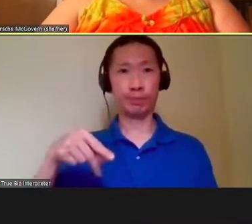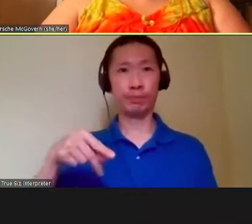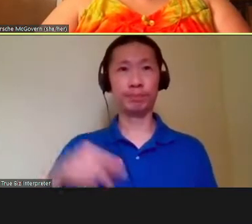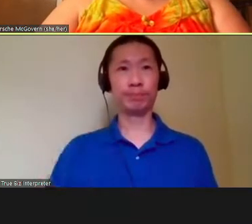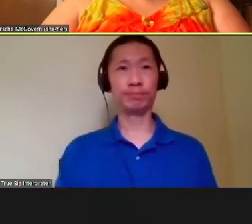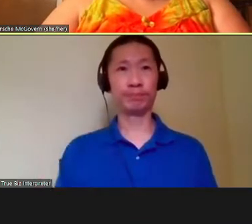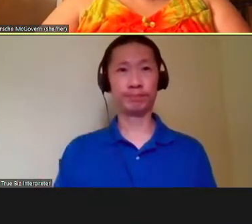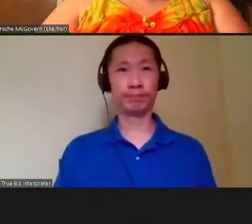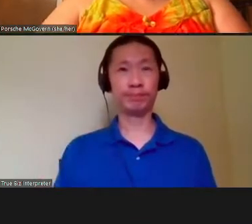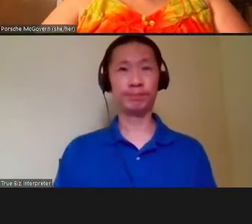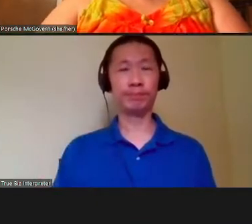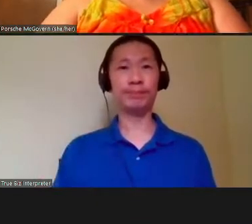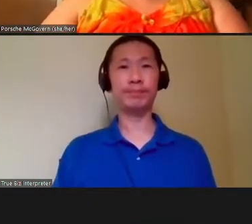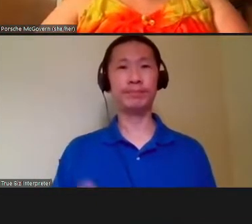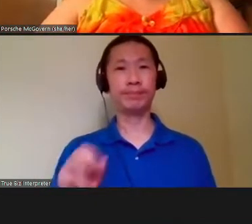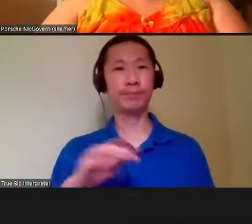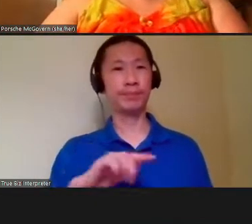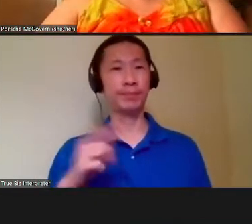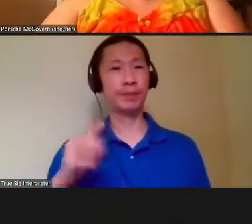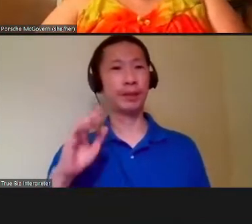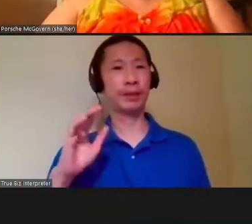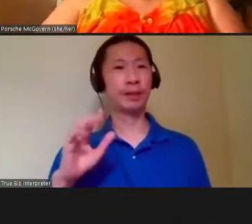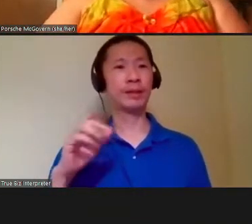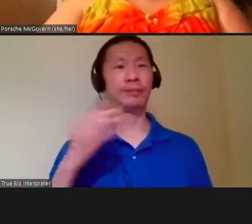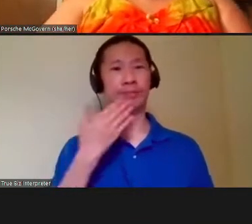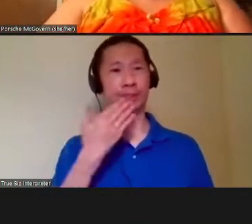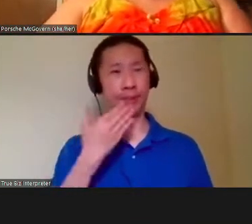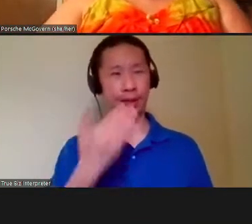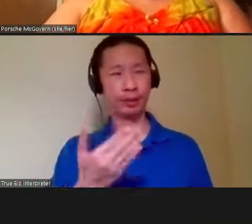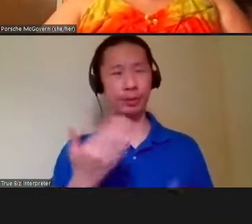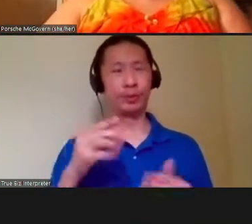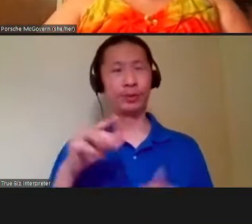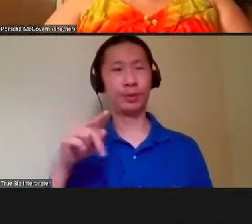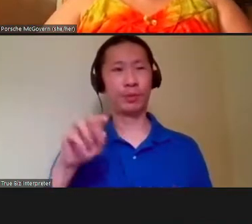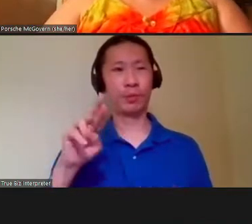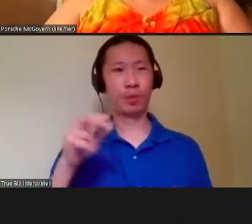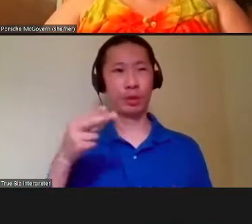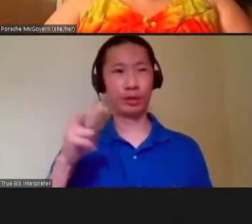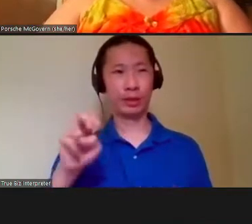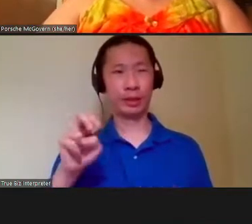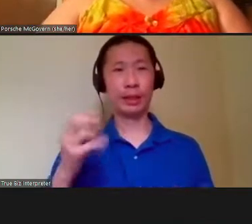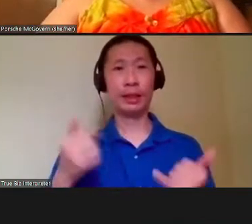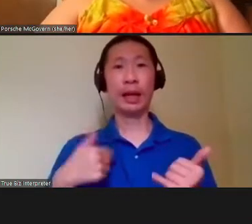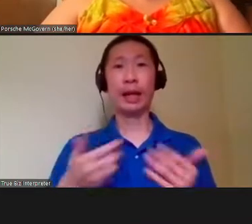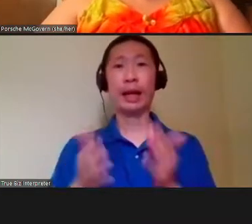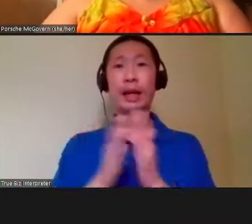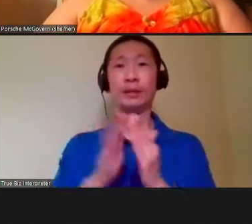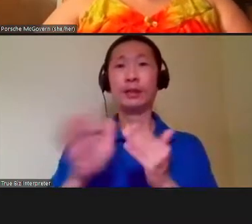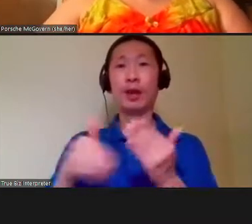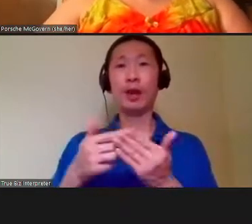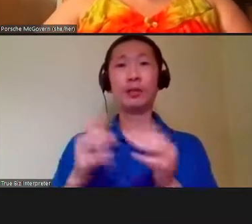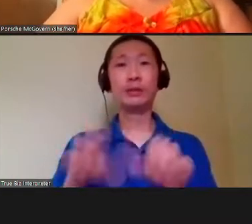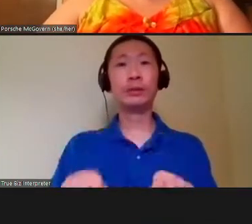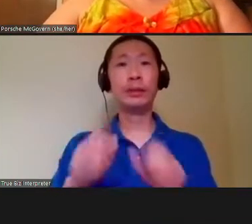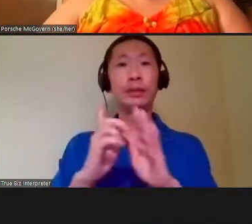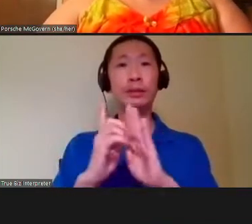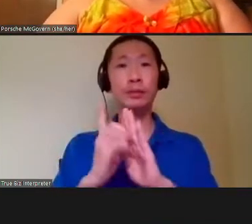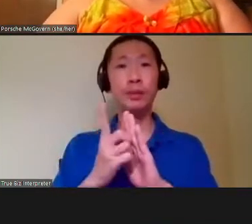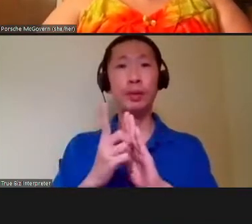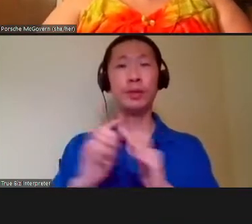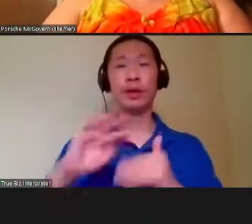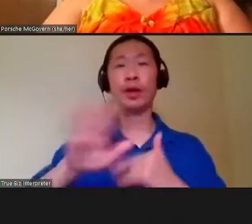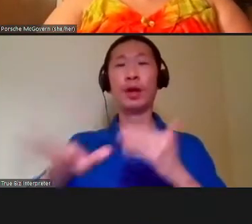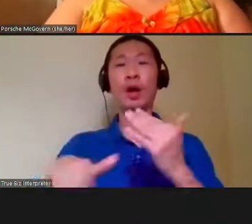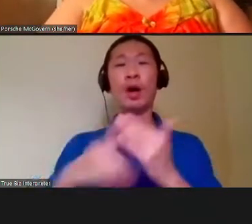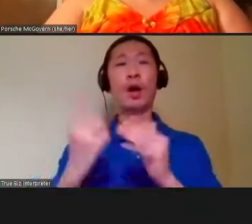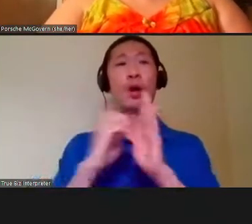And back to you. Thank you, Portia. Yeah, and I'm just going to, invite us all to like take this moment and all moments